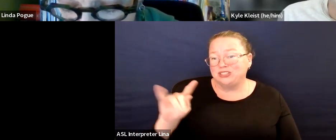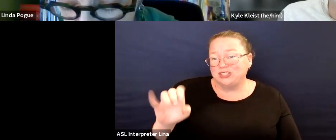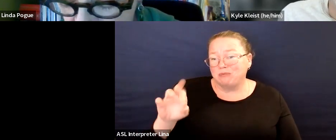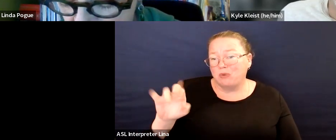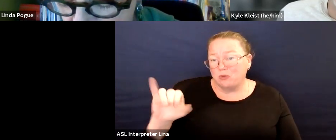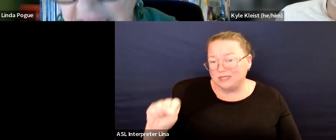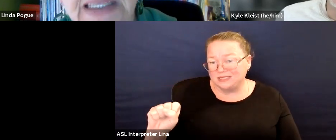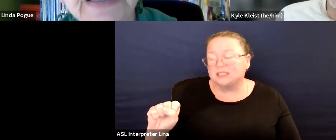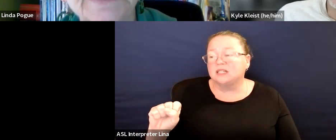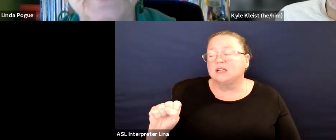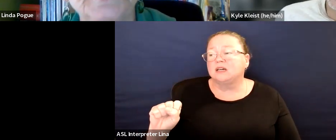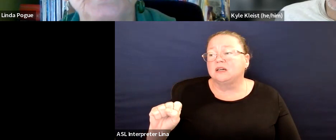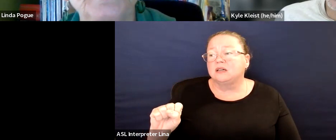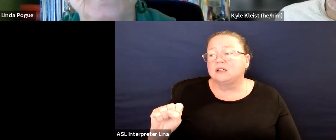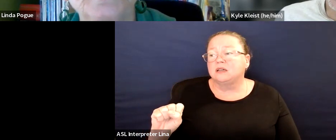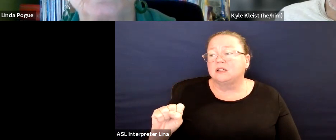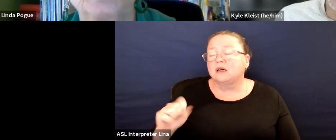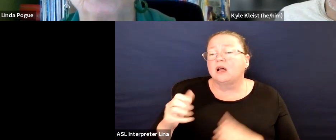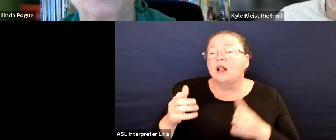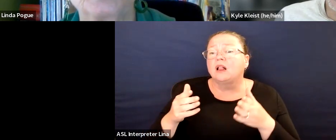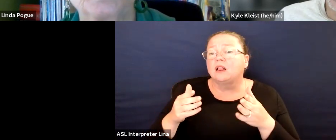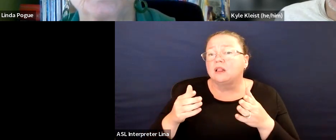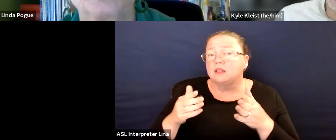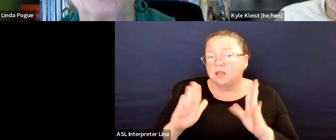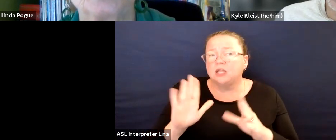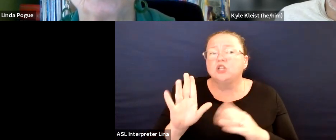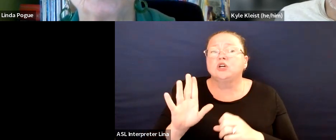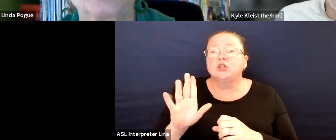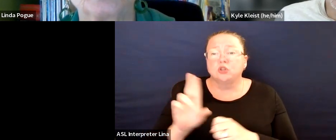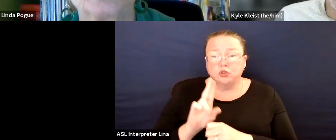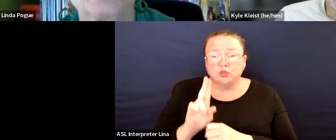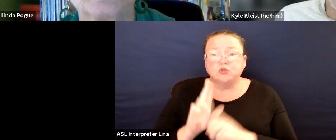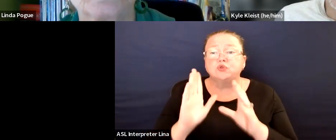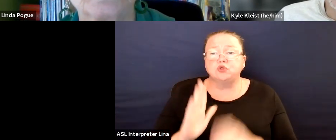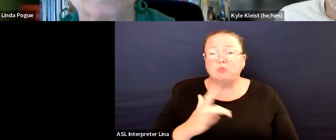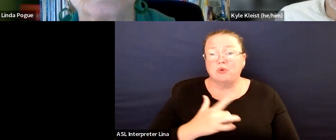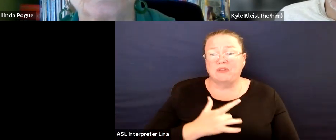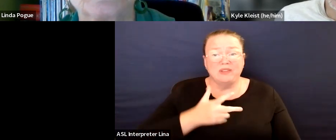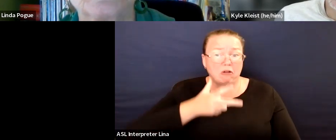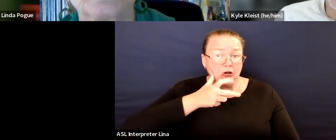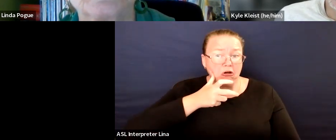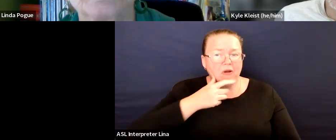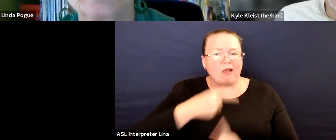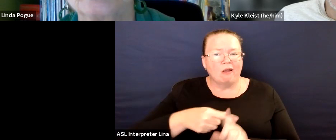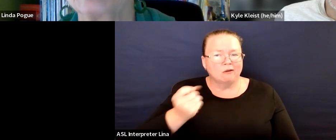Morris. It's lets consumer feel heard and understood.